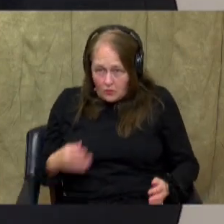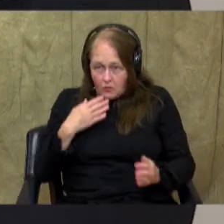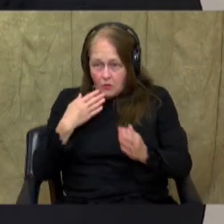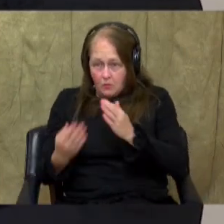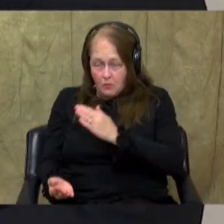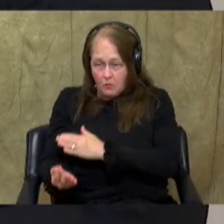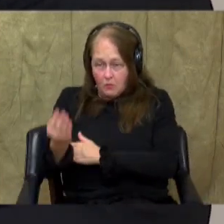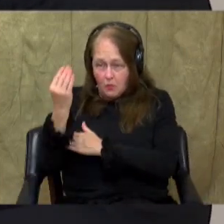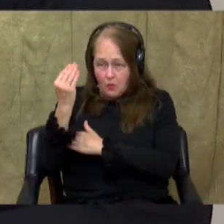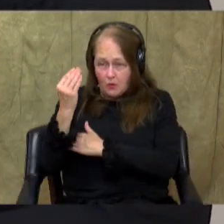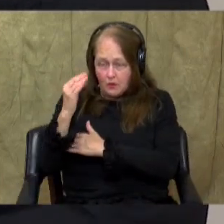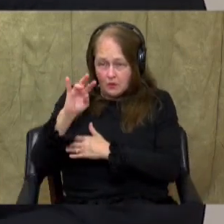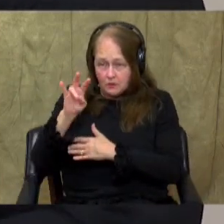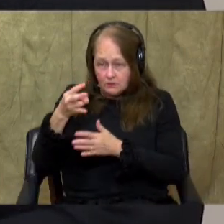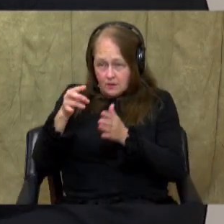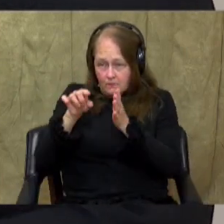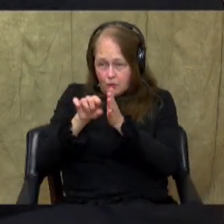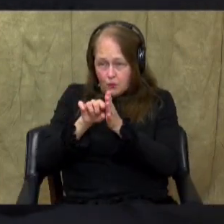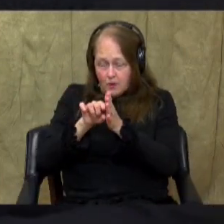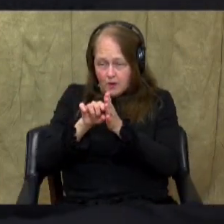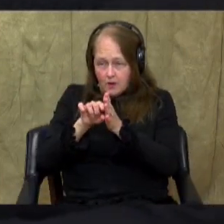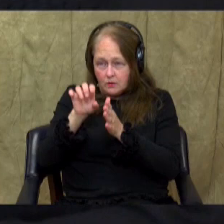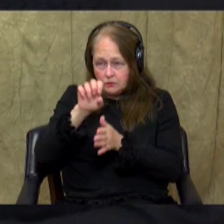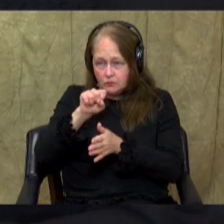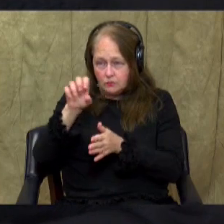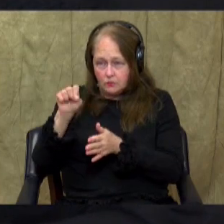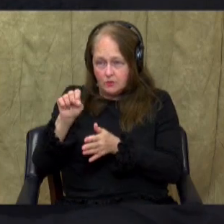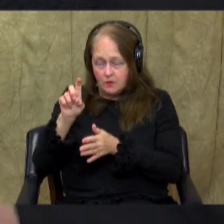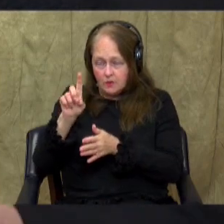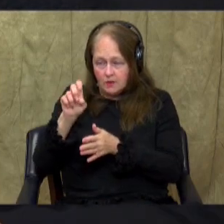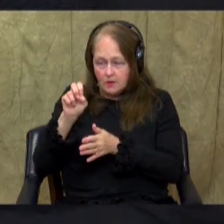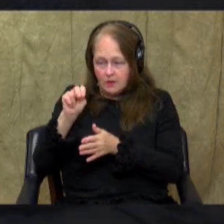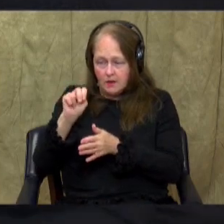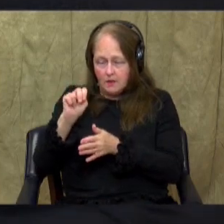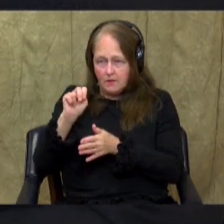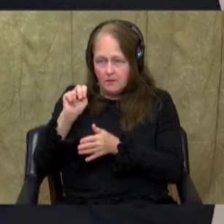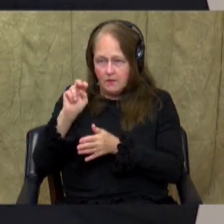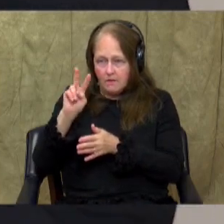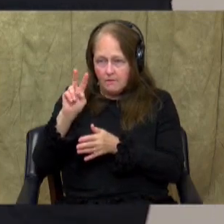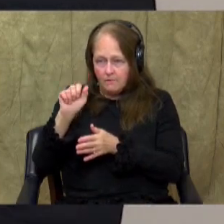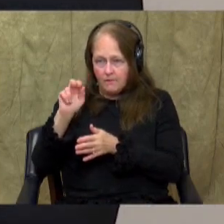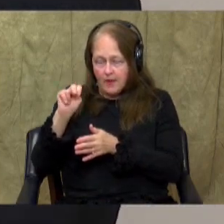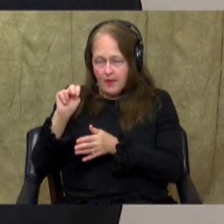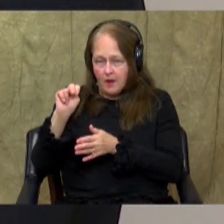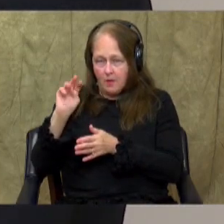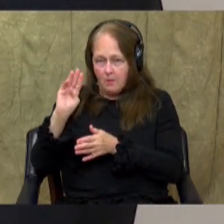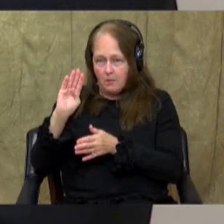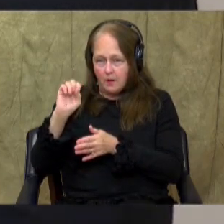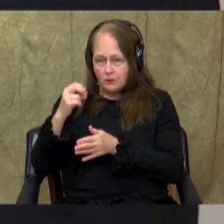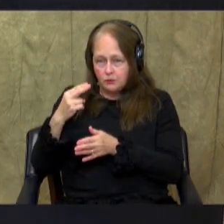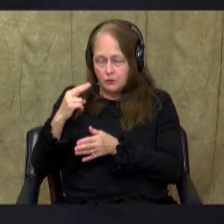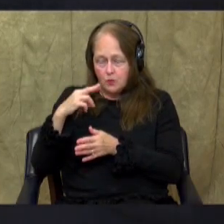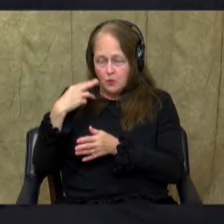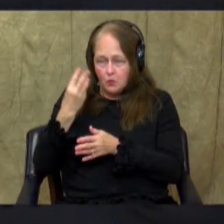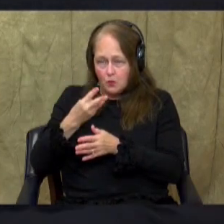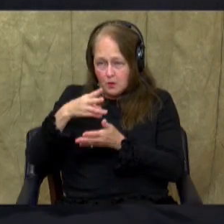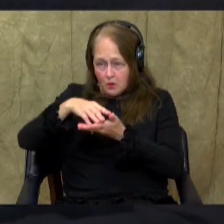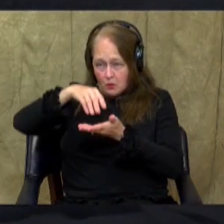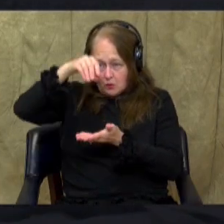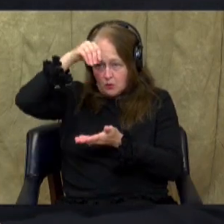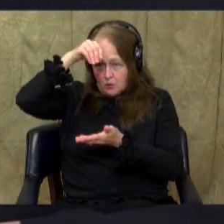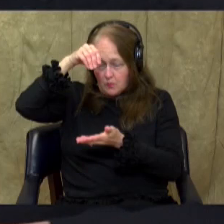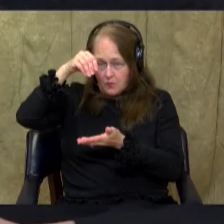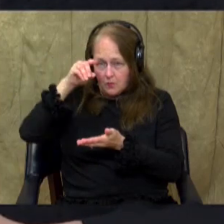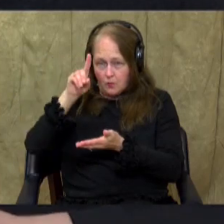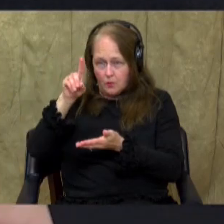Good morning. This is 7th grade social studies and I'm Dina Vandenbosch. So let's learn some geography. Last week we were on Geography